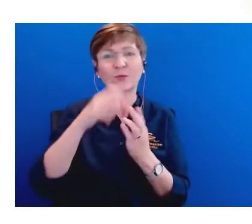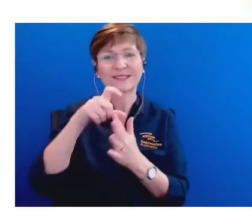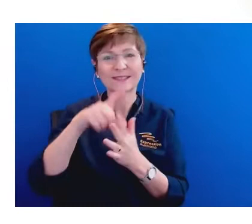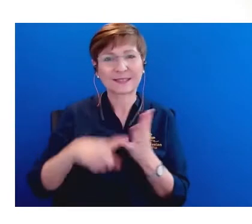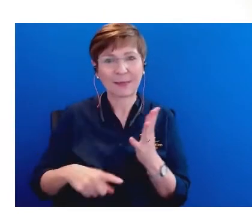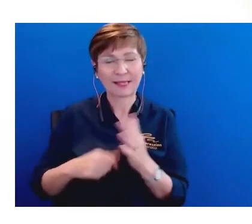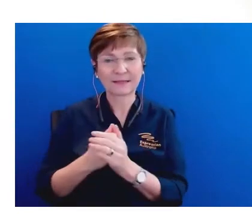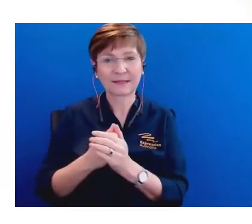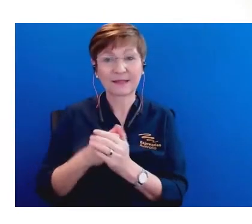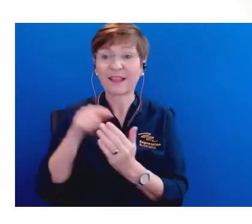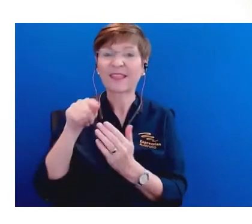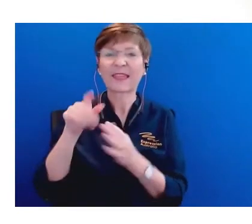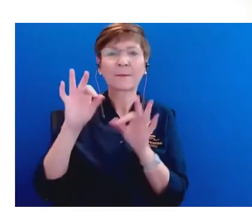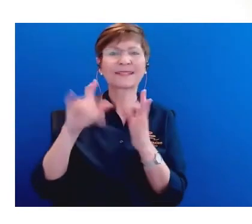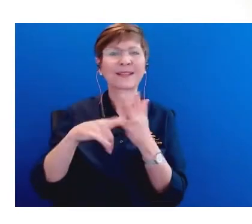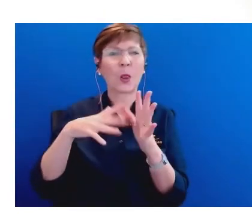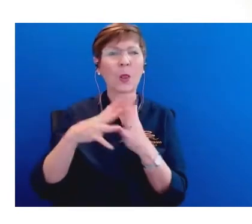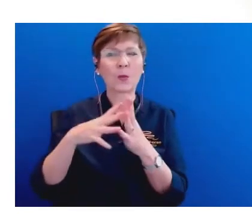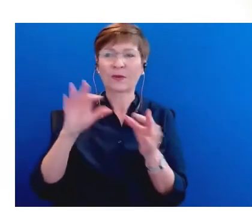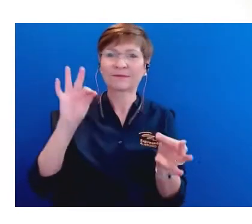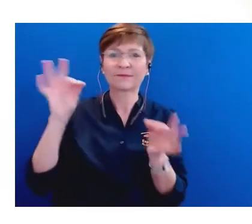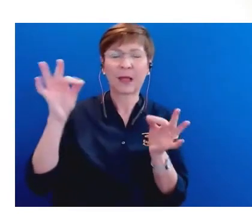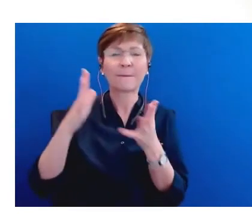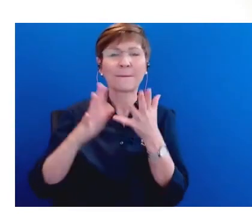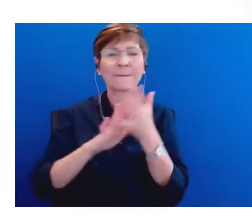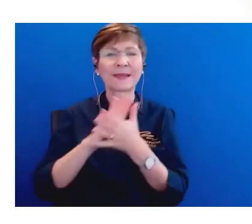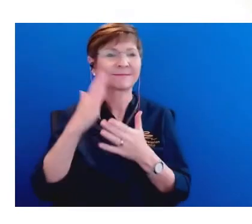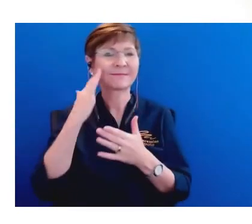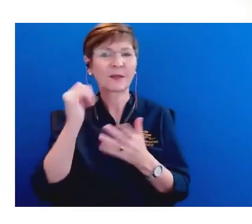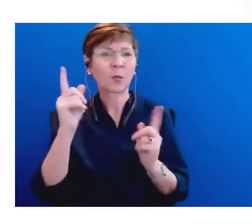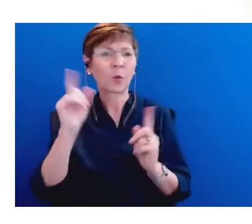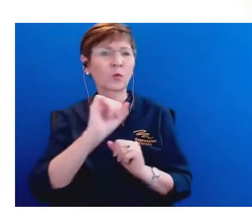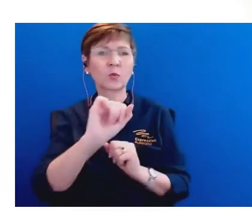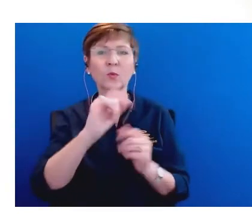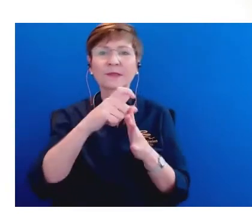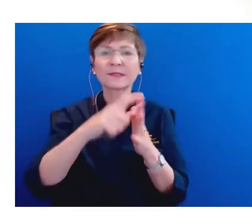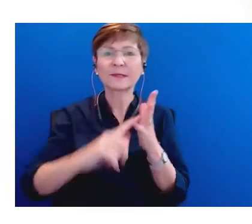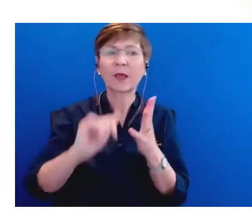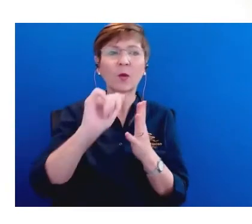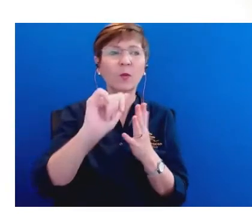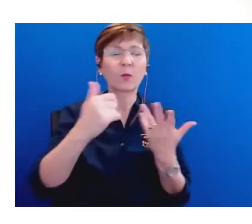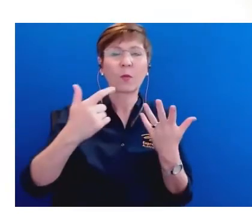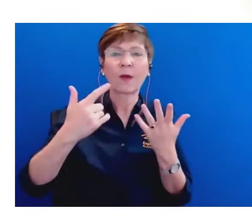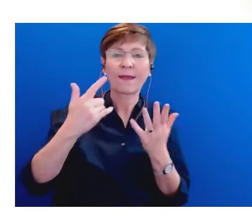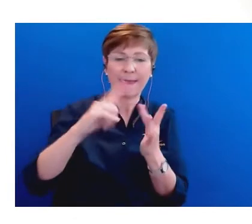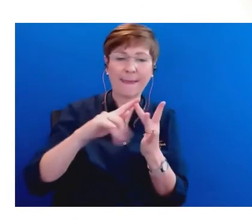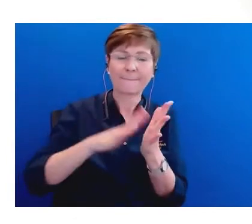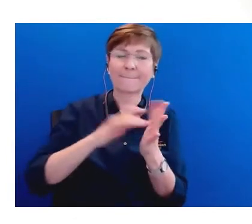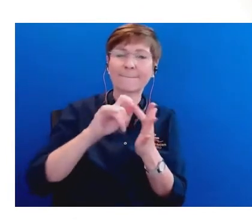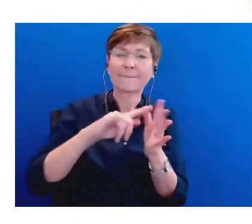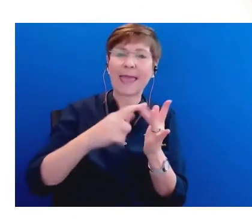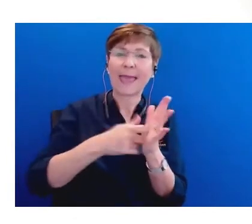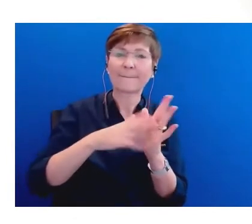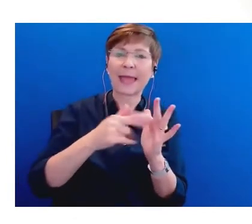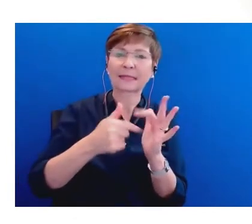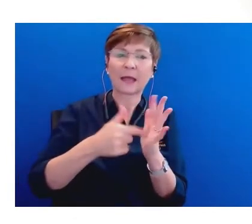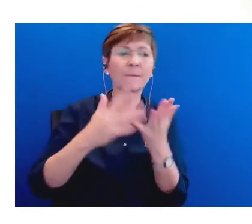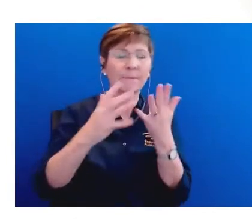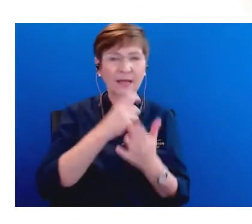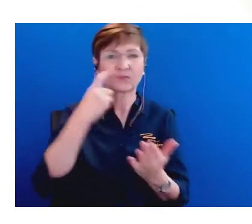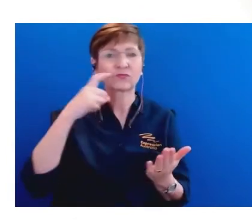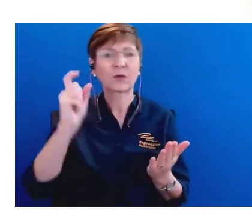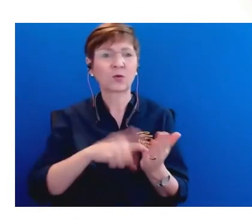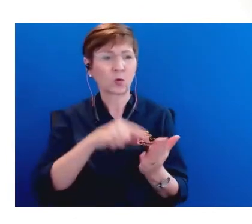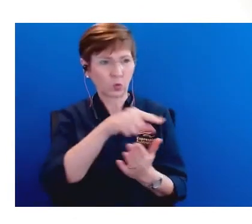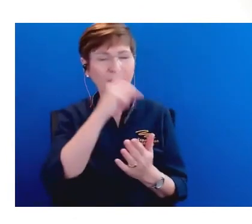or impairment, must be recognised as legal persons who can make decisions, including legal decisions